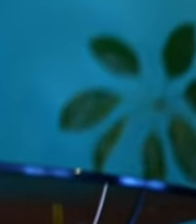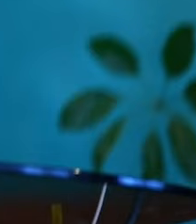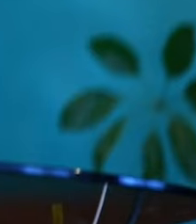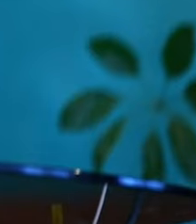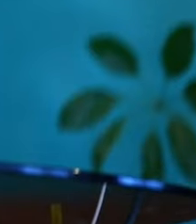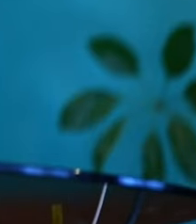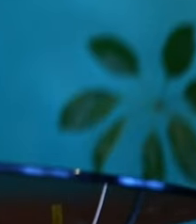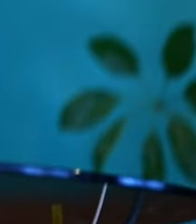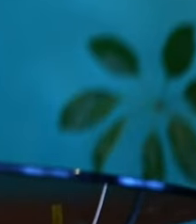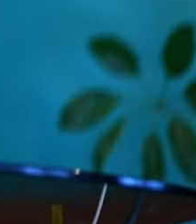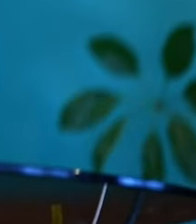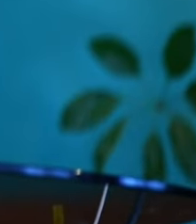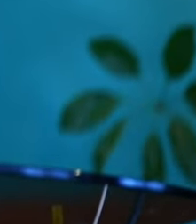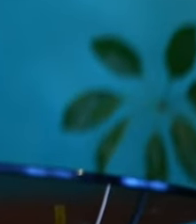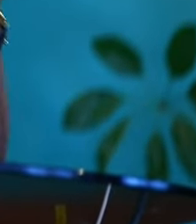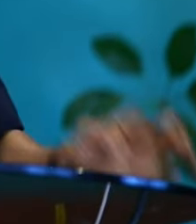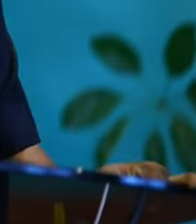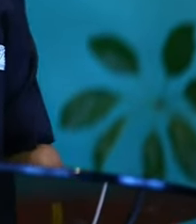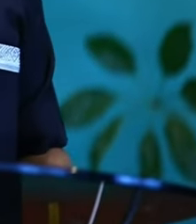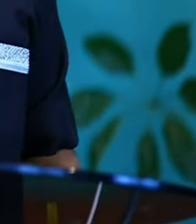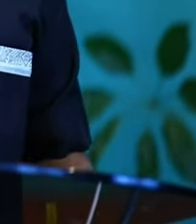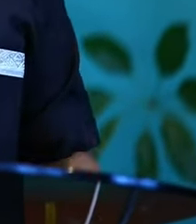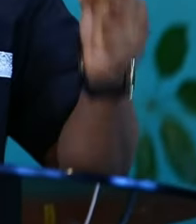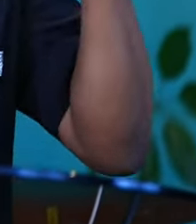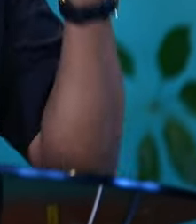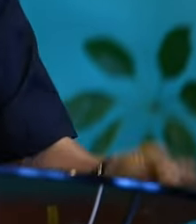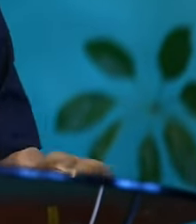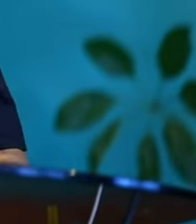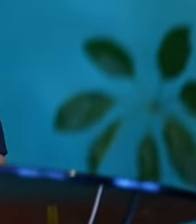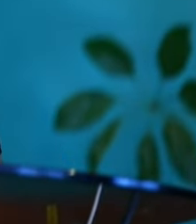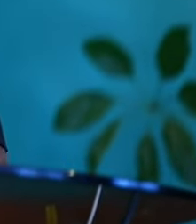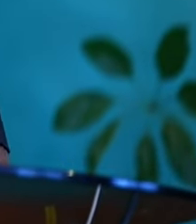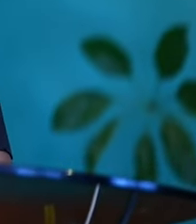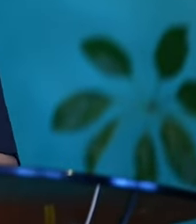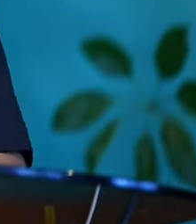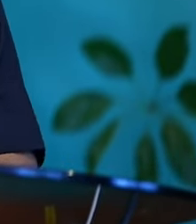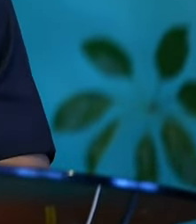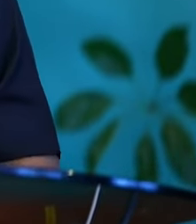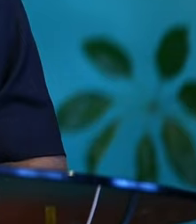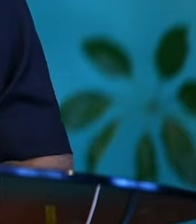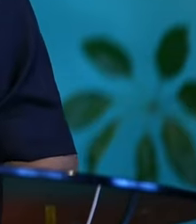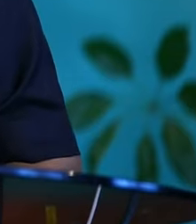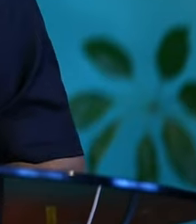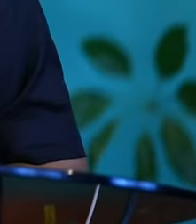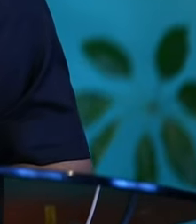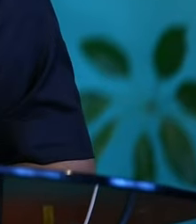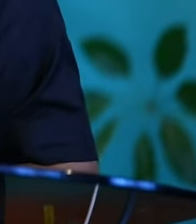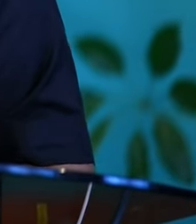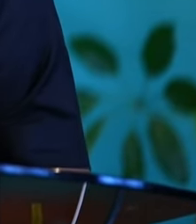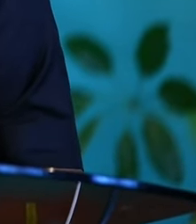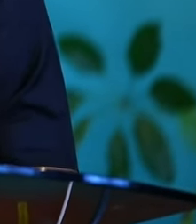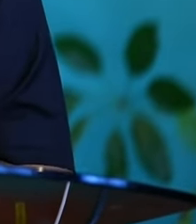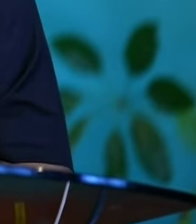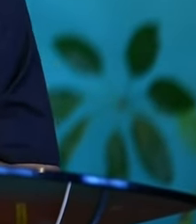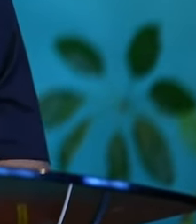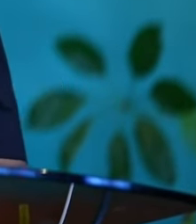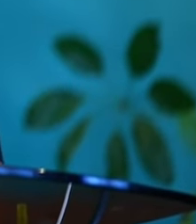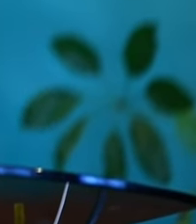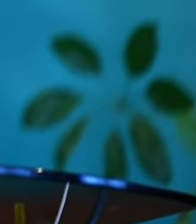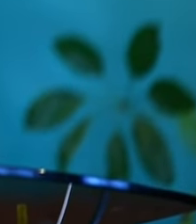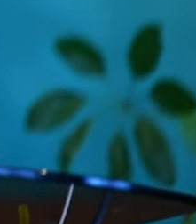is overblamed. Today, through the authority of God's word, we will unmask